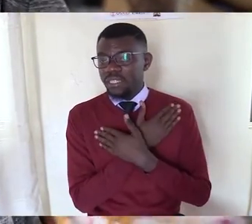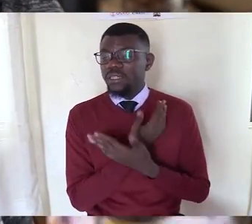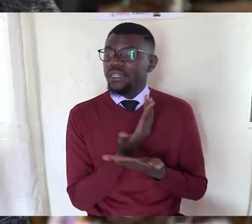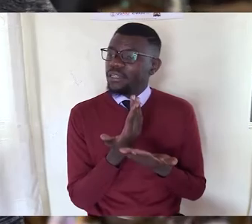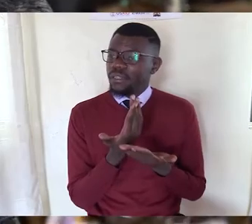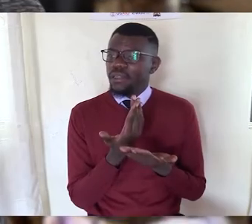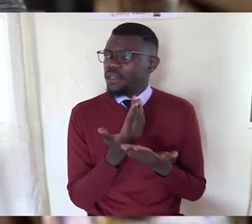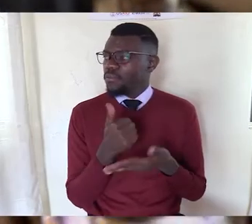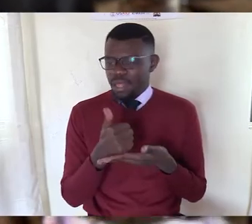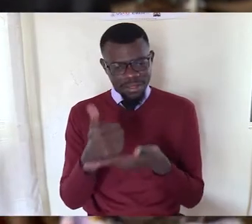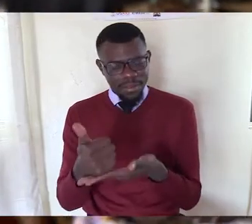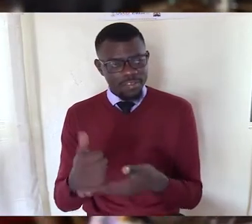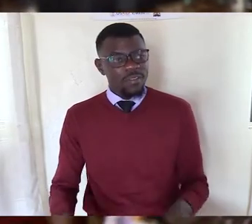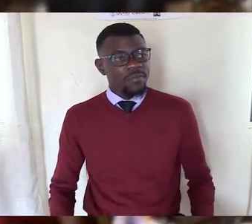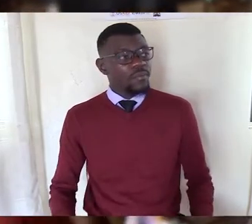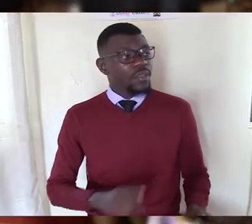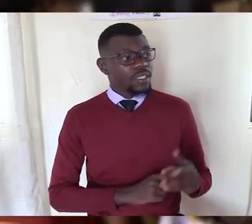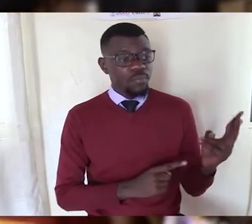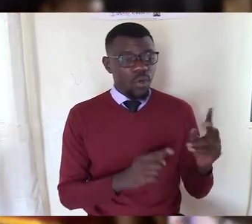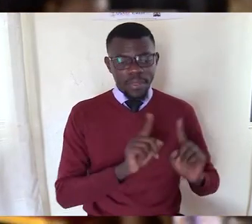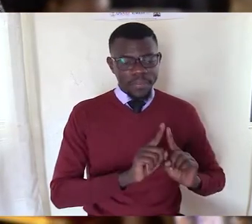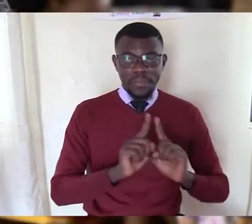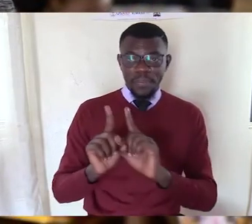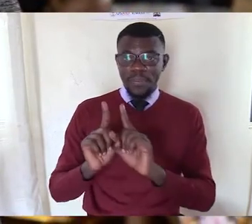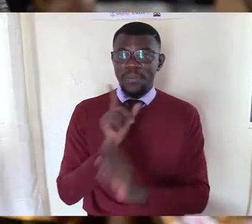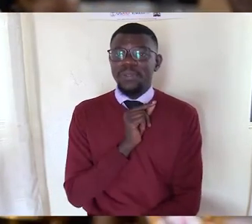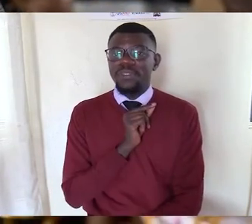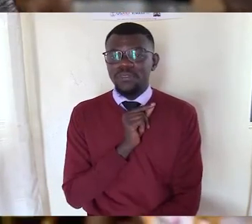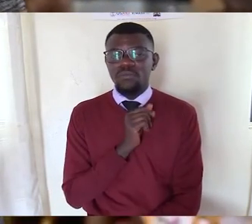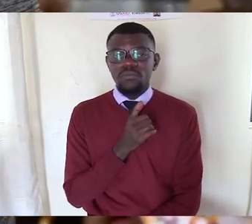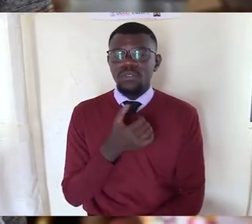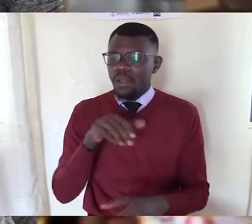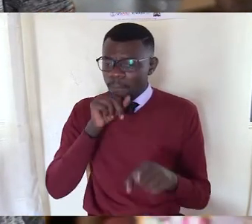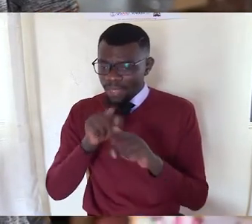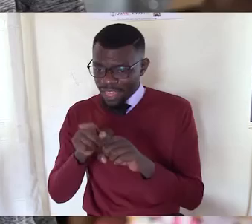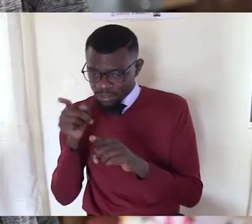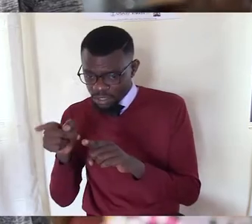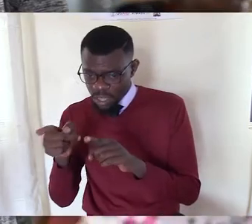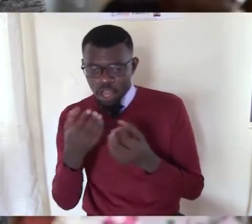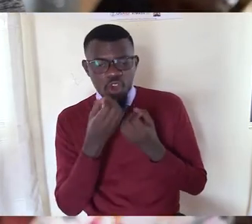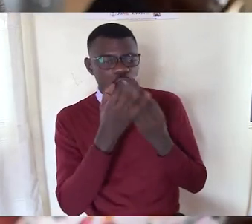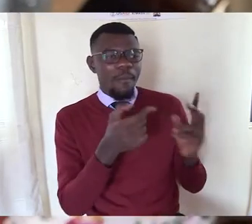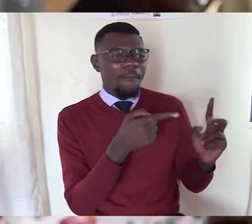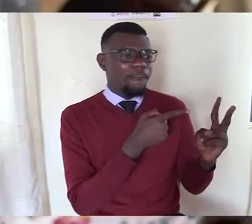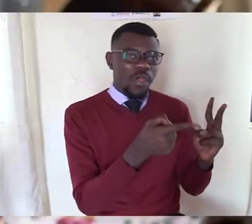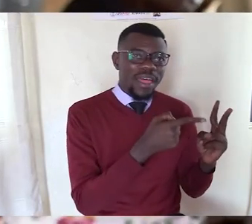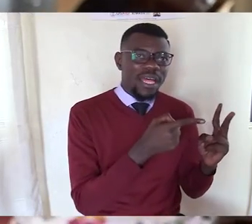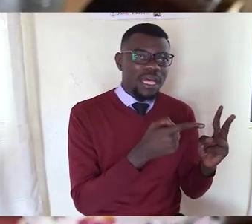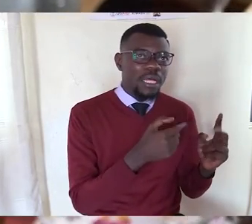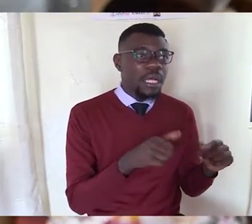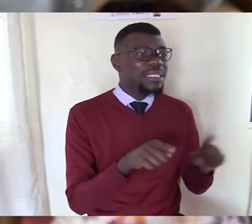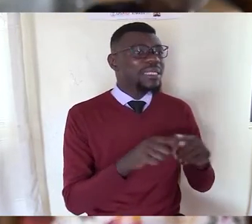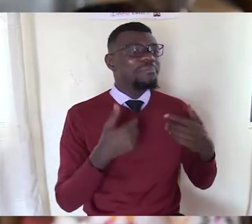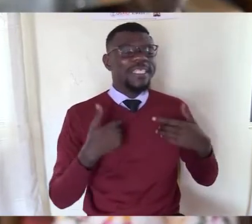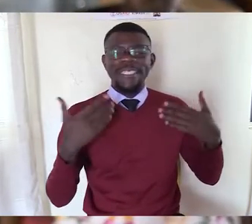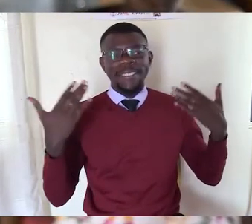identify? When they went, the brother told them, the couple, that ata mimi,